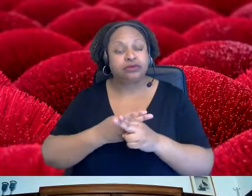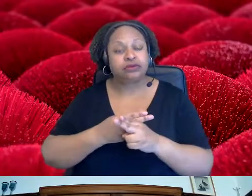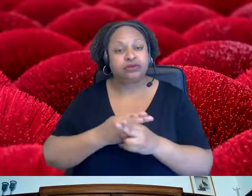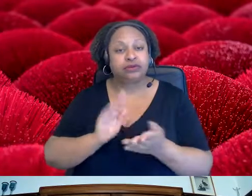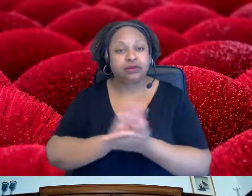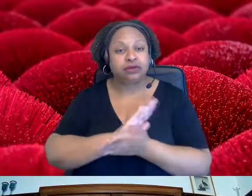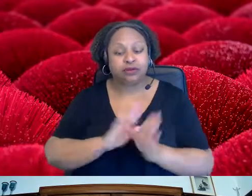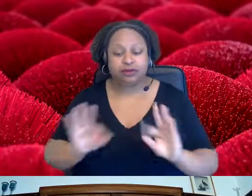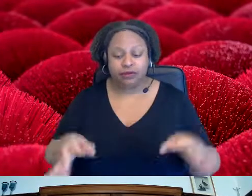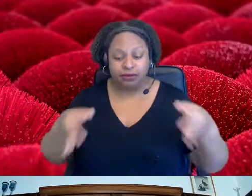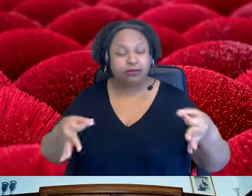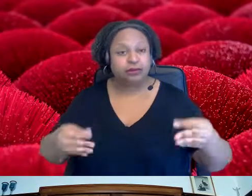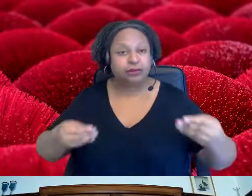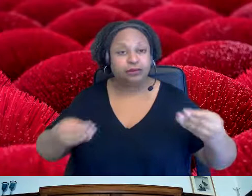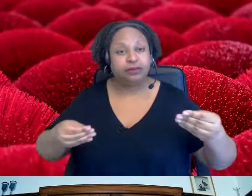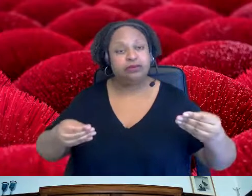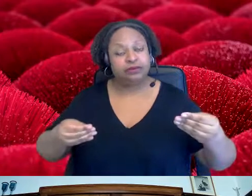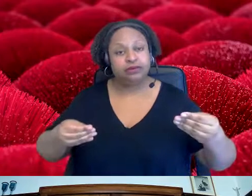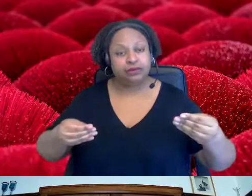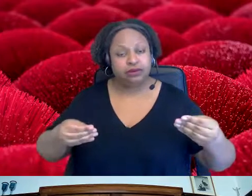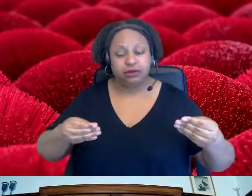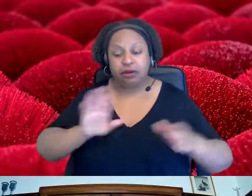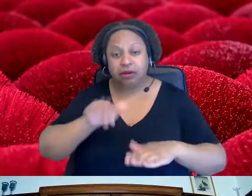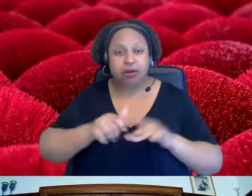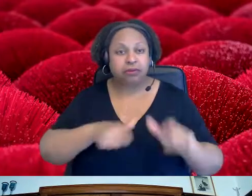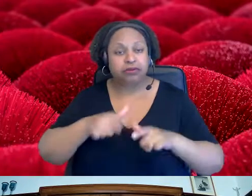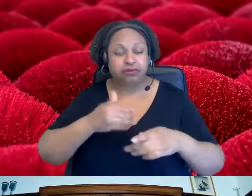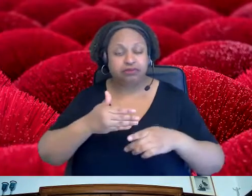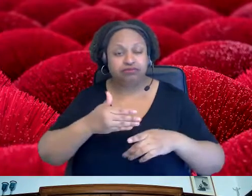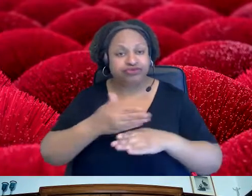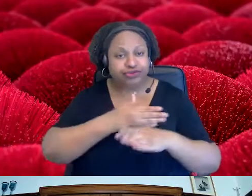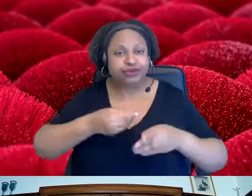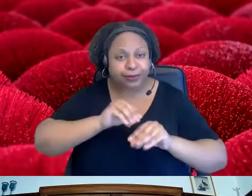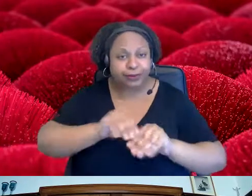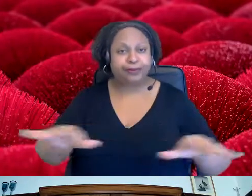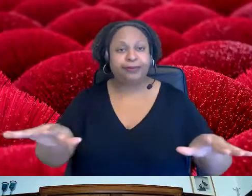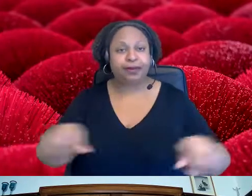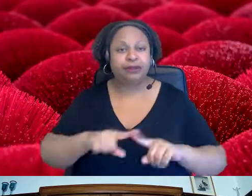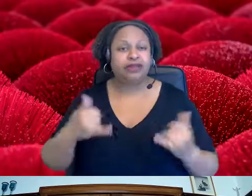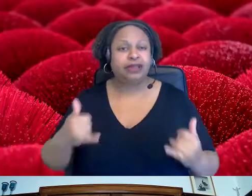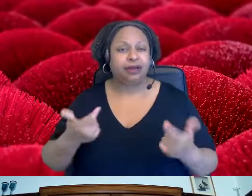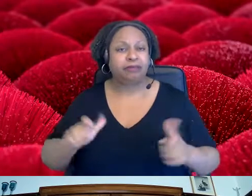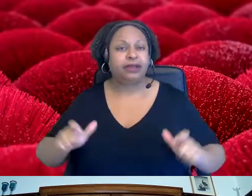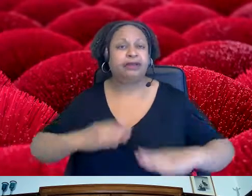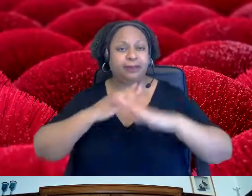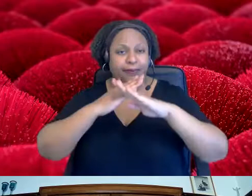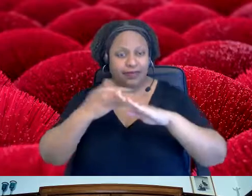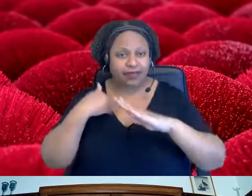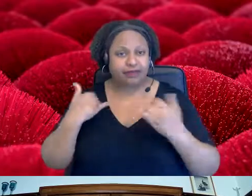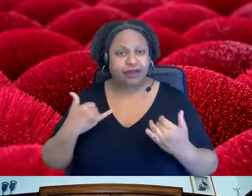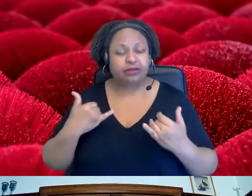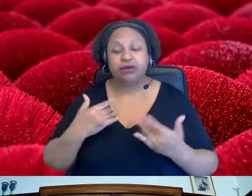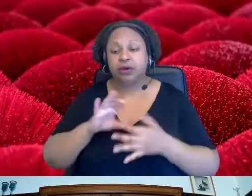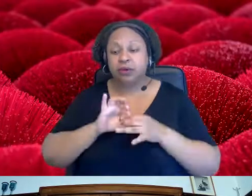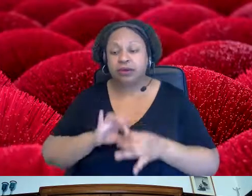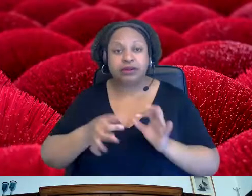But now there's a larger hurdle for me to do that. And it has a lot to do with language. It has a lot to do